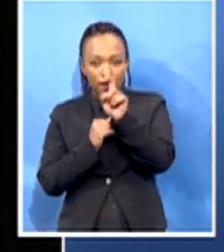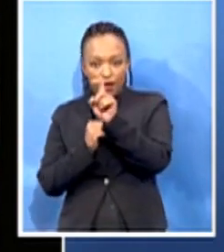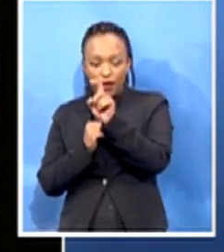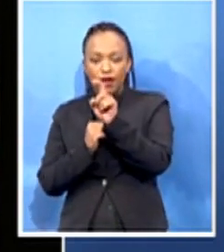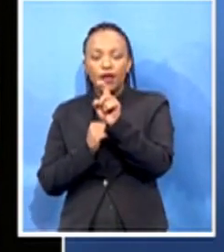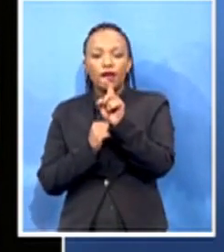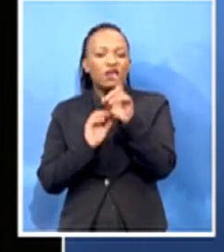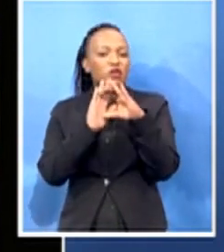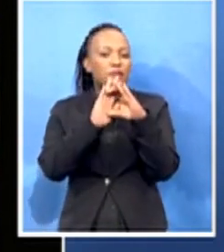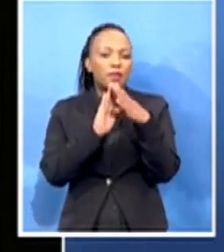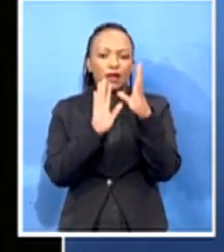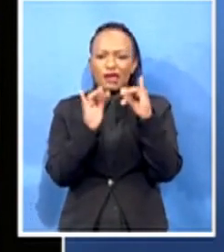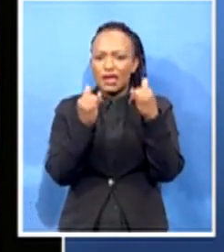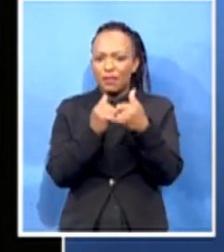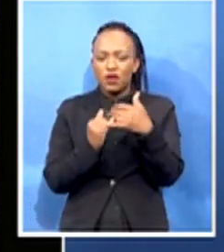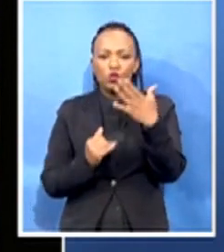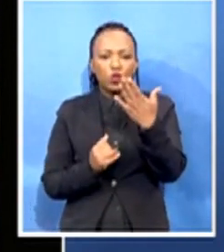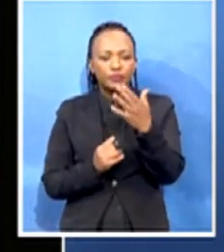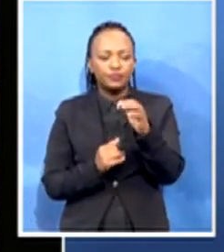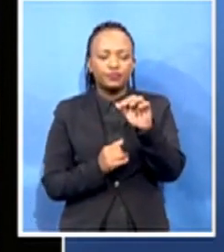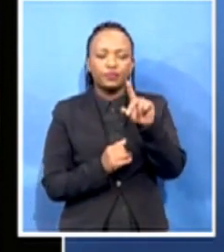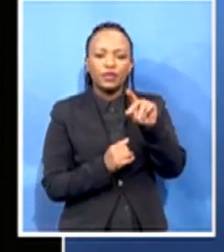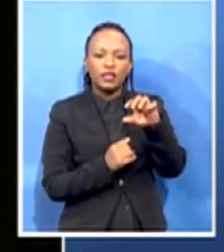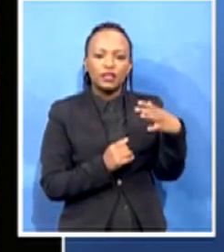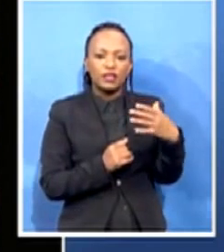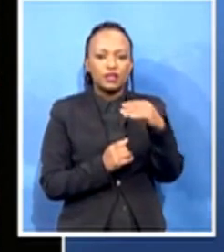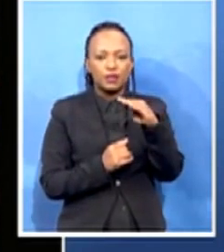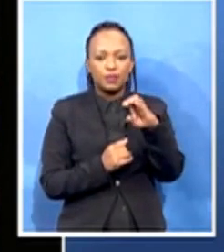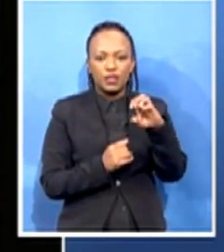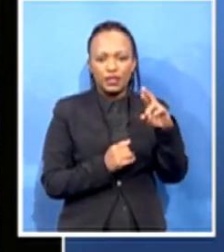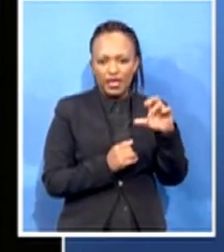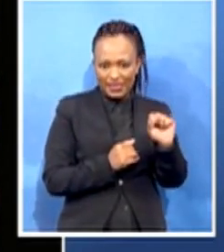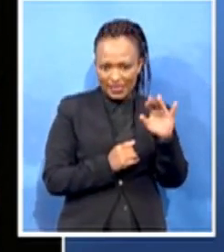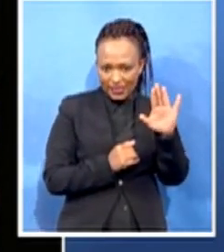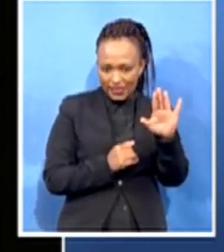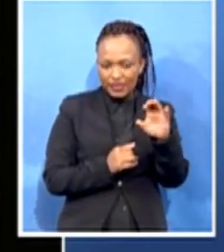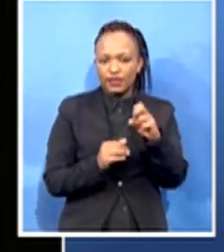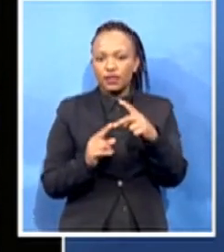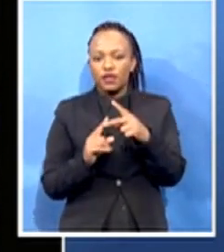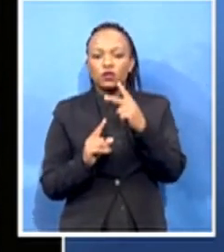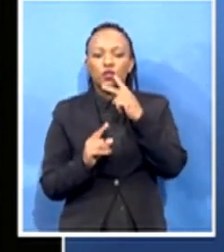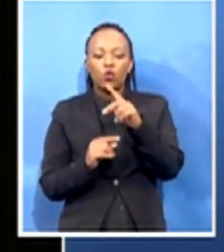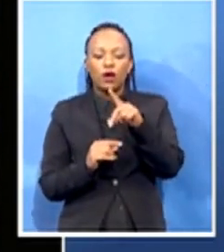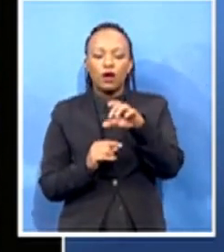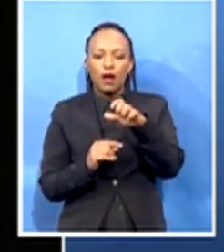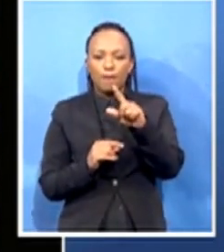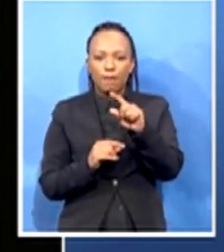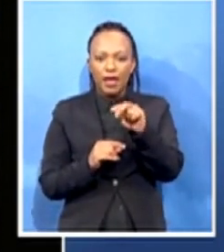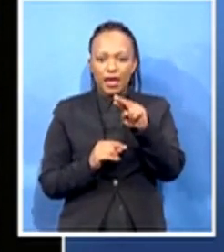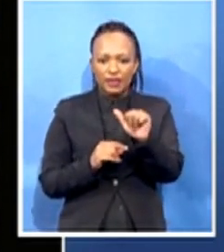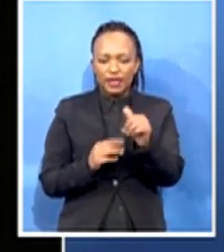DPS, you go to Petra, you go to Exxaro. So